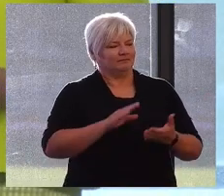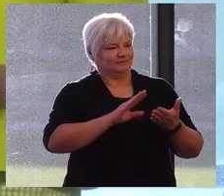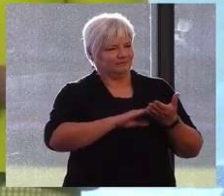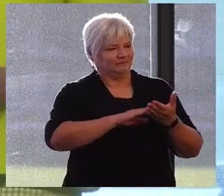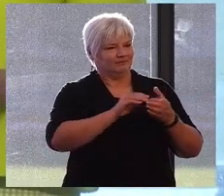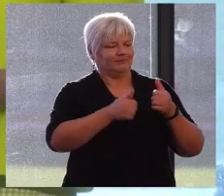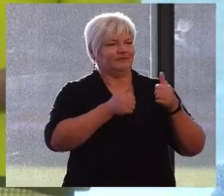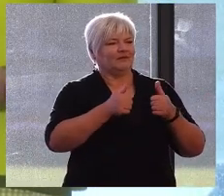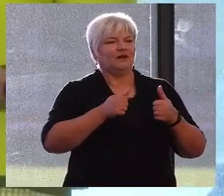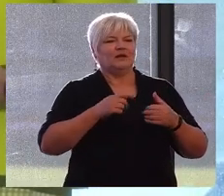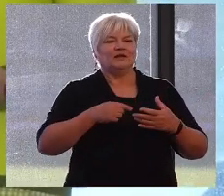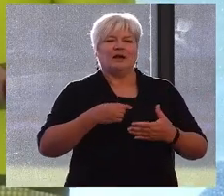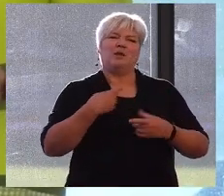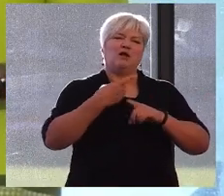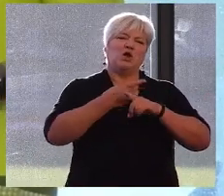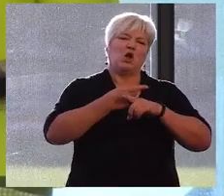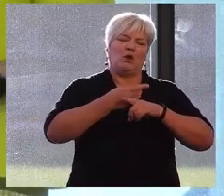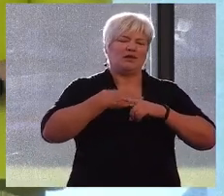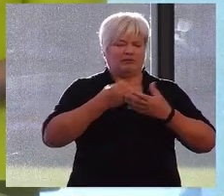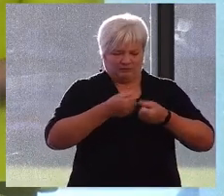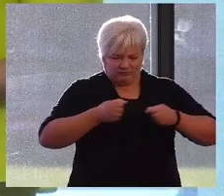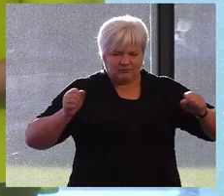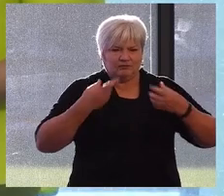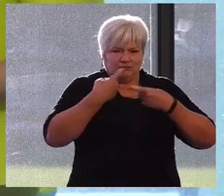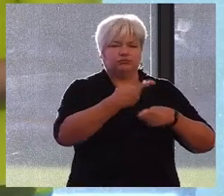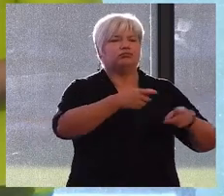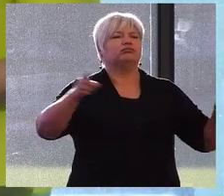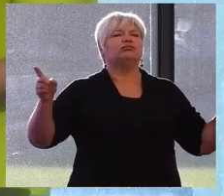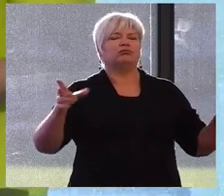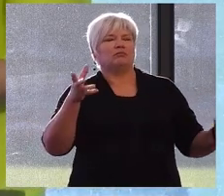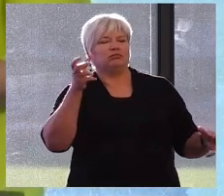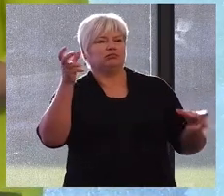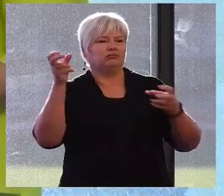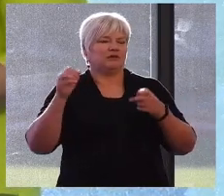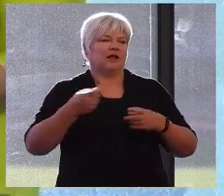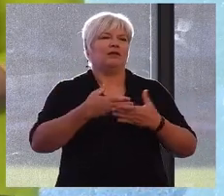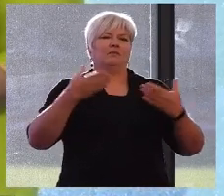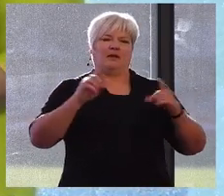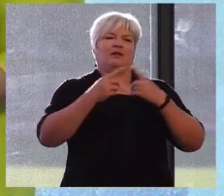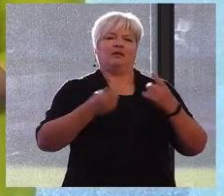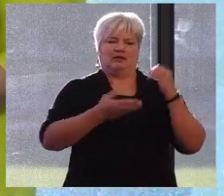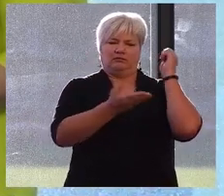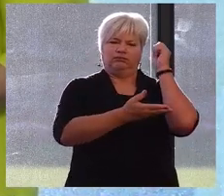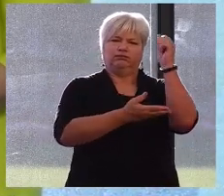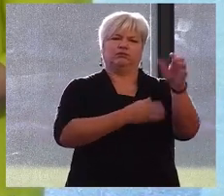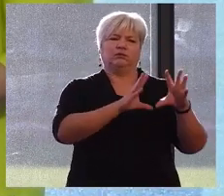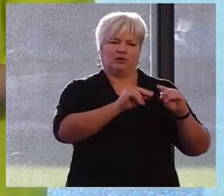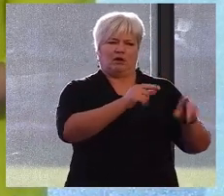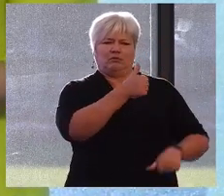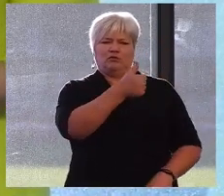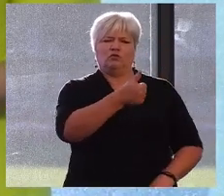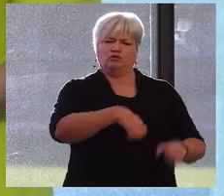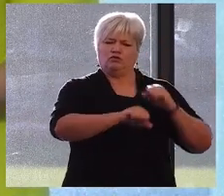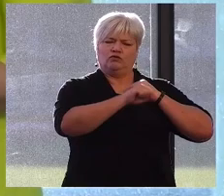of that echo chamber. That's very much needed. And also to the big, bold move like ending native timber harvesting in Victoria. They're the type of